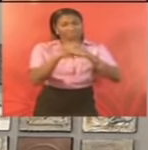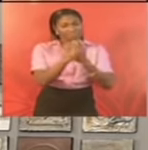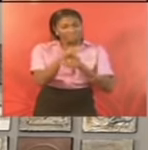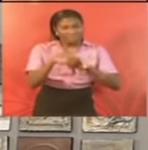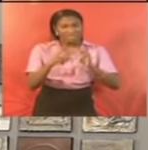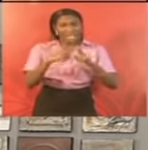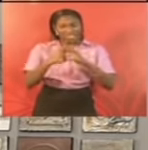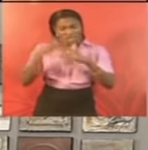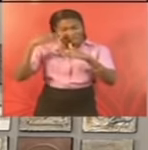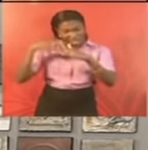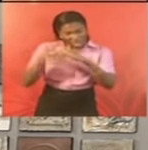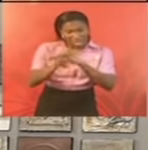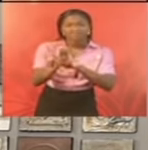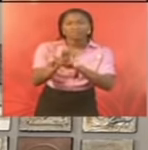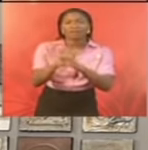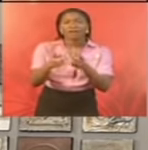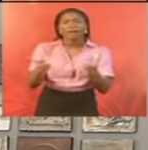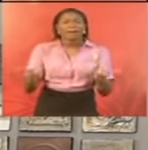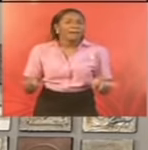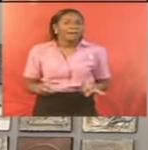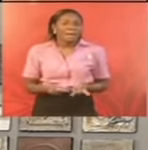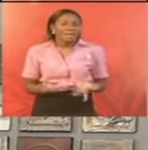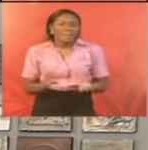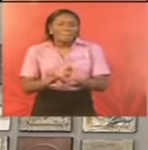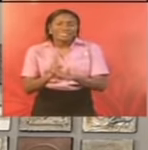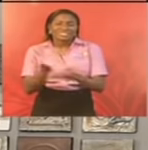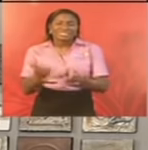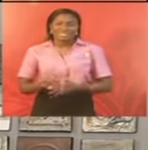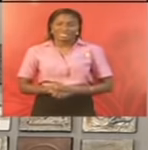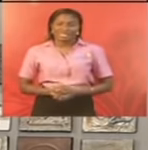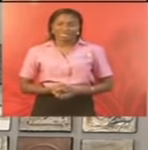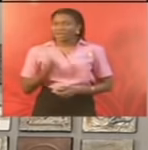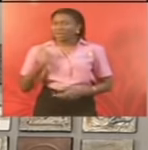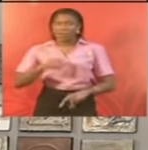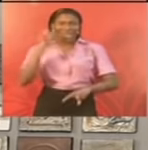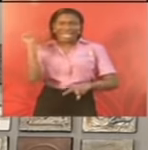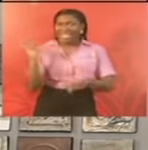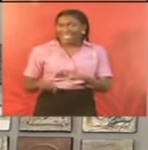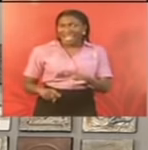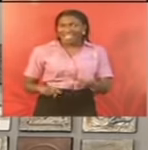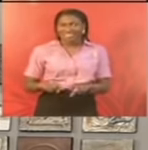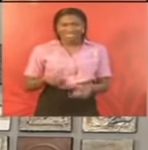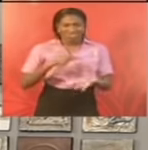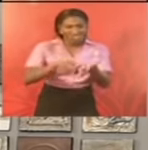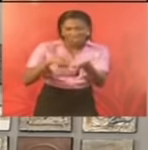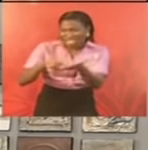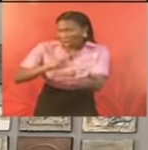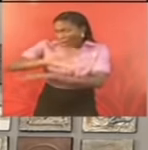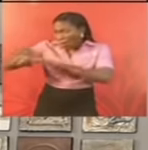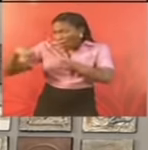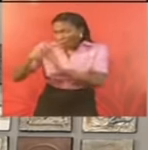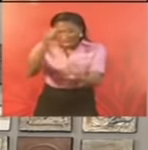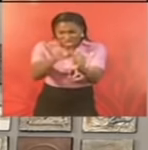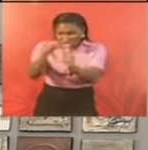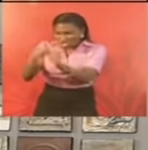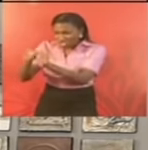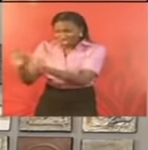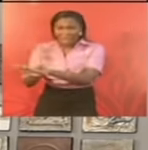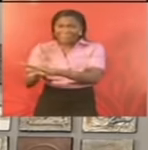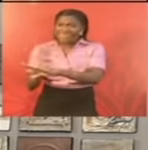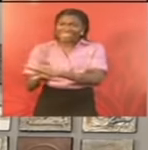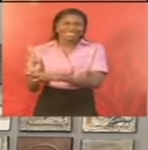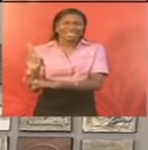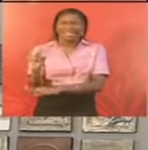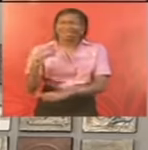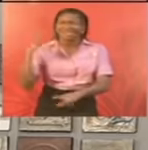hand sanitization may not be easily available, because we cannot micromanage every single individual business place and quality